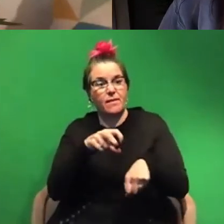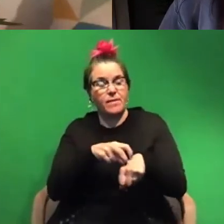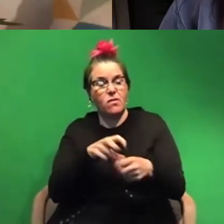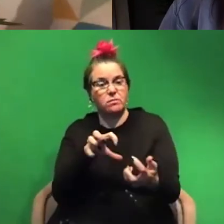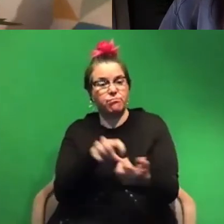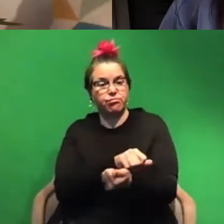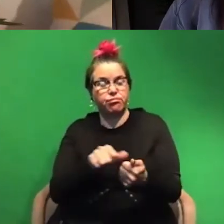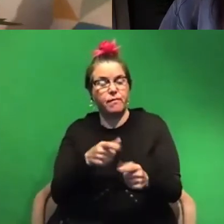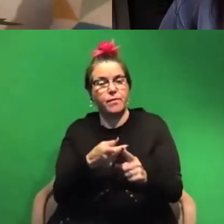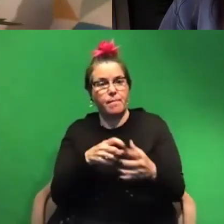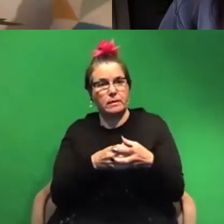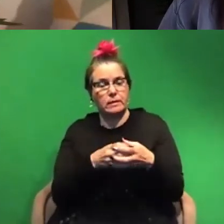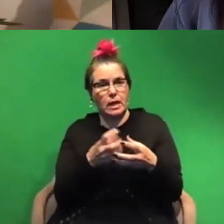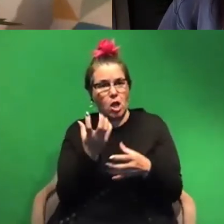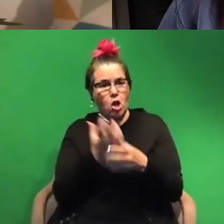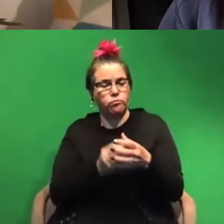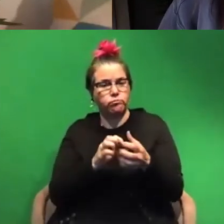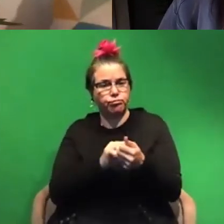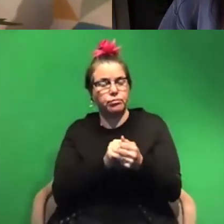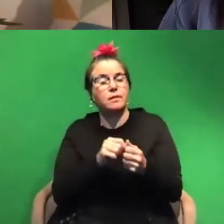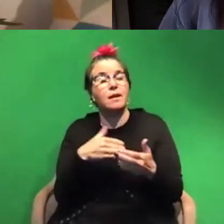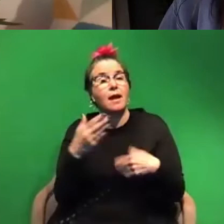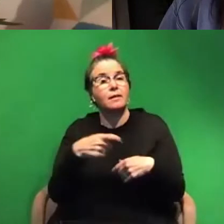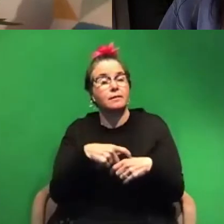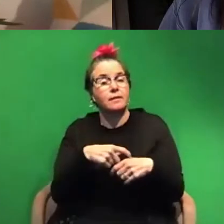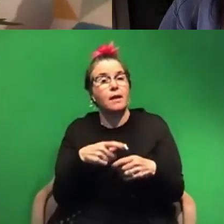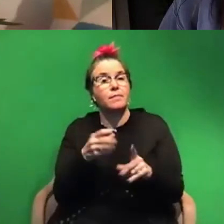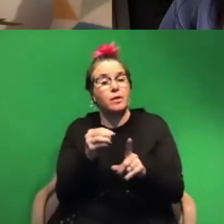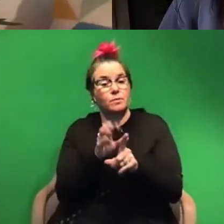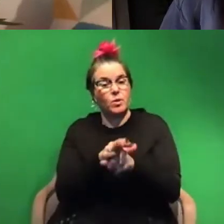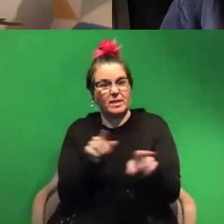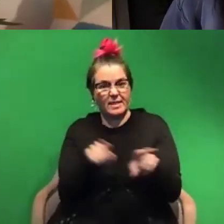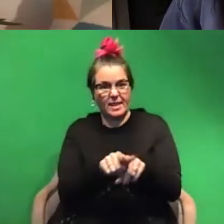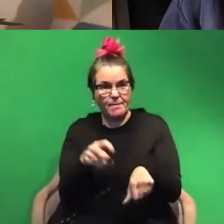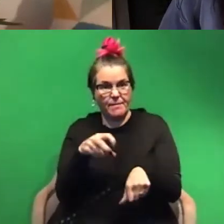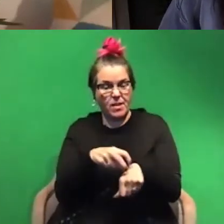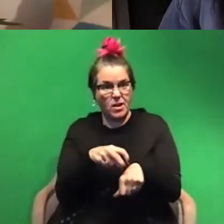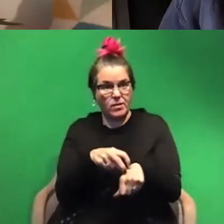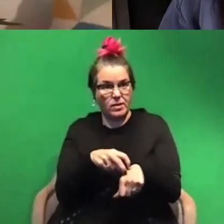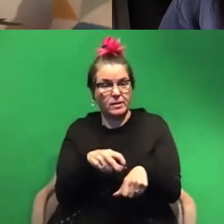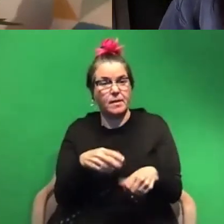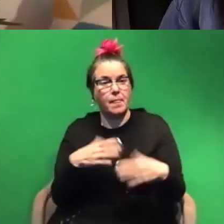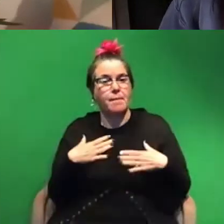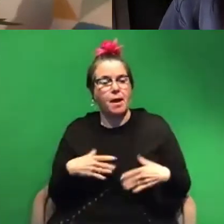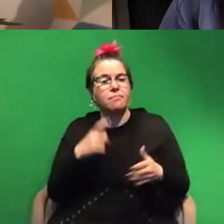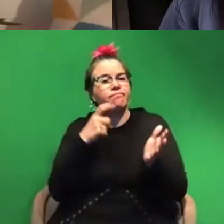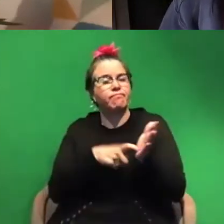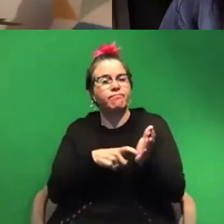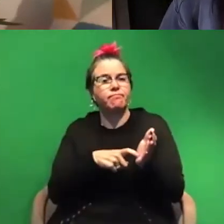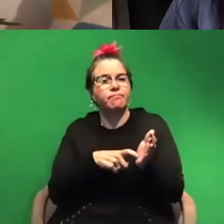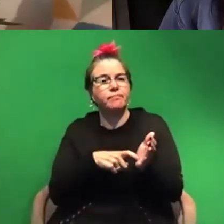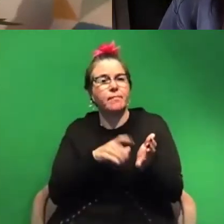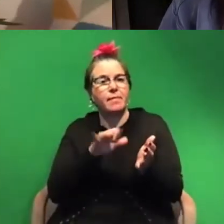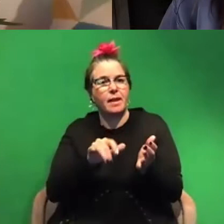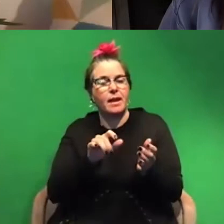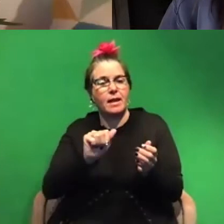that cell. And then next time you're exposed to the same virus, the body recognizes that